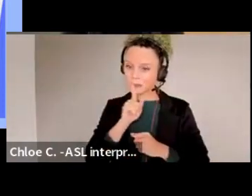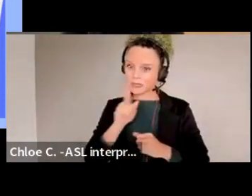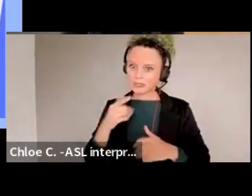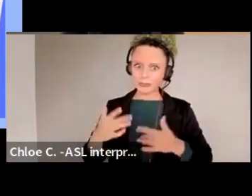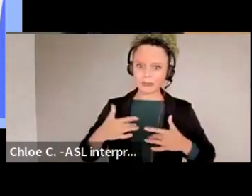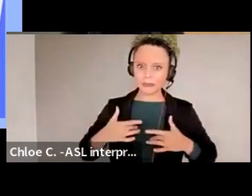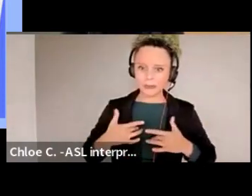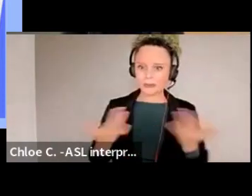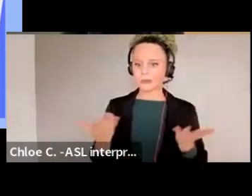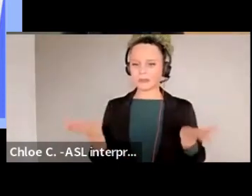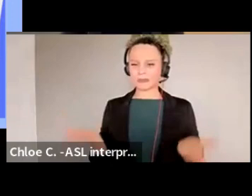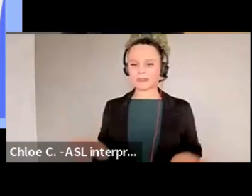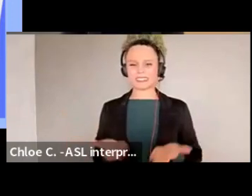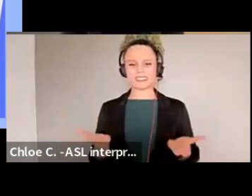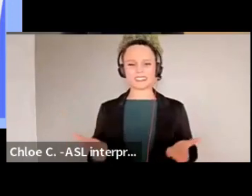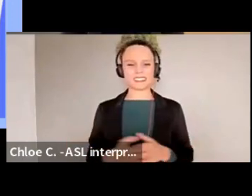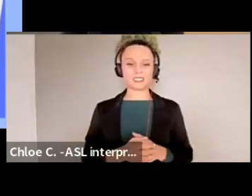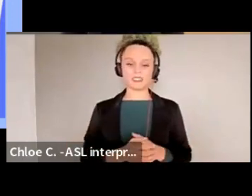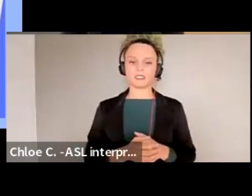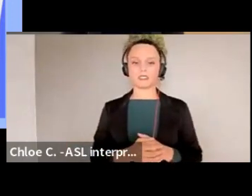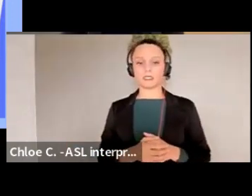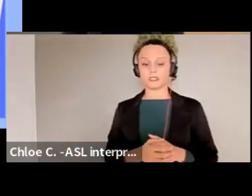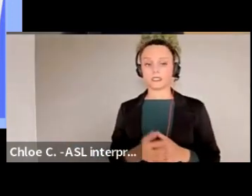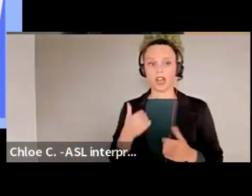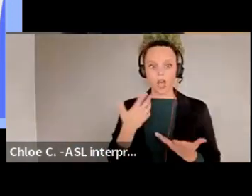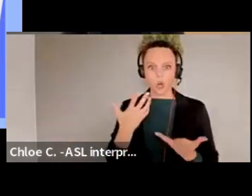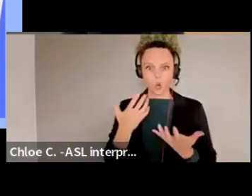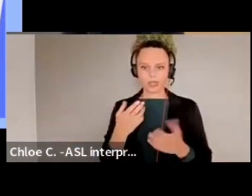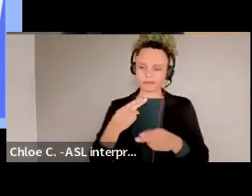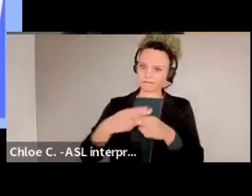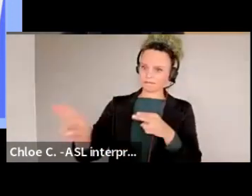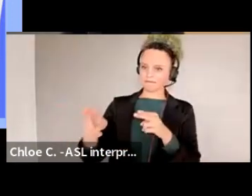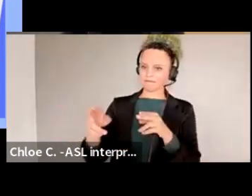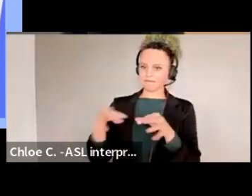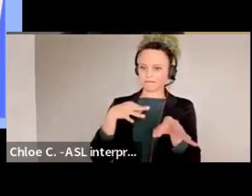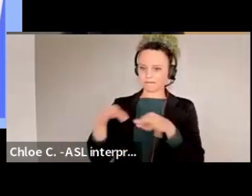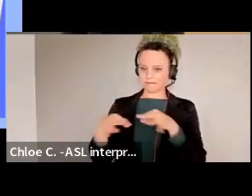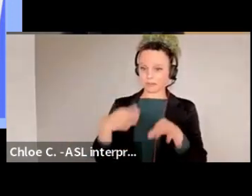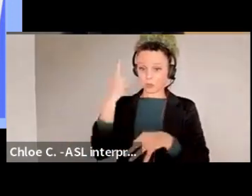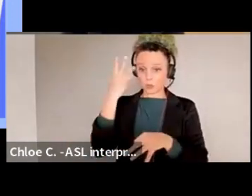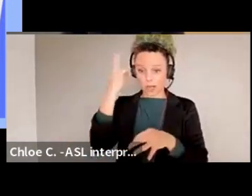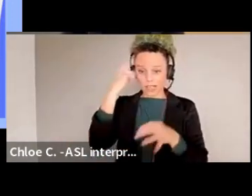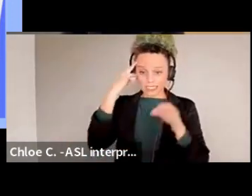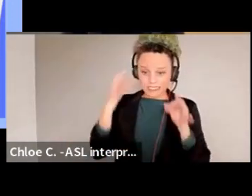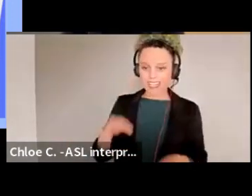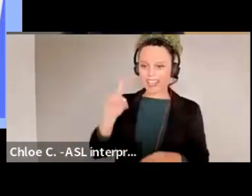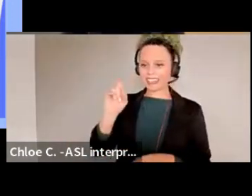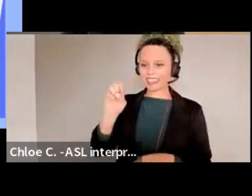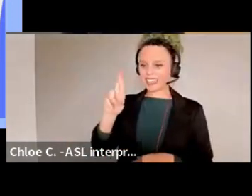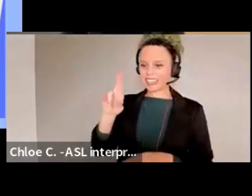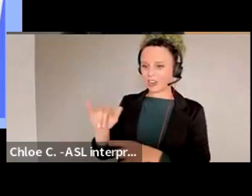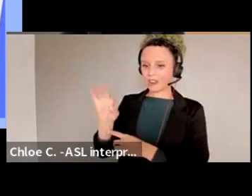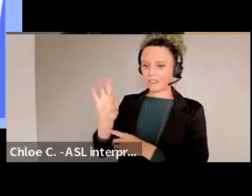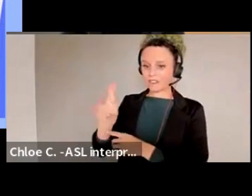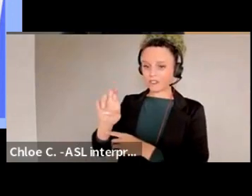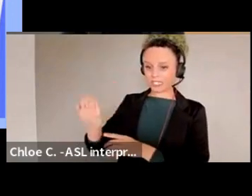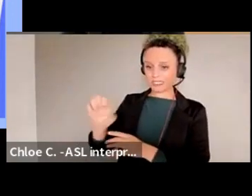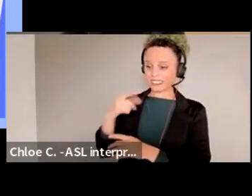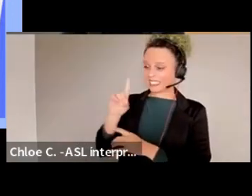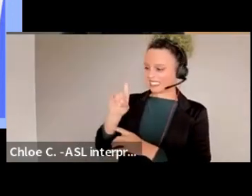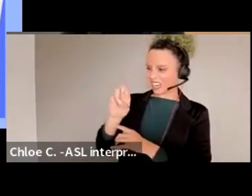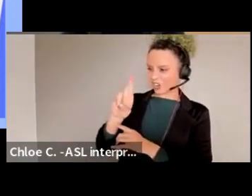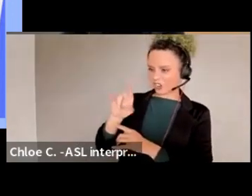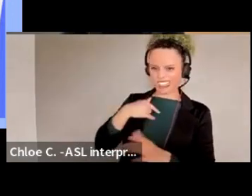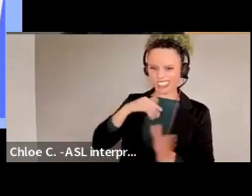Okay. So hi, everybody. I am really thrilled to be here, and I real quick wanted to tell you why